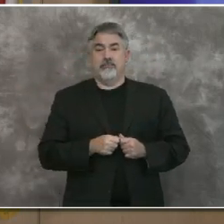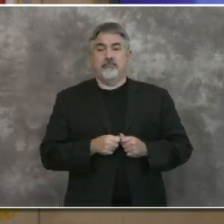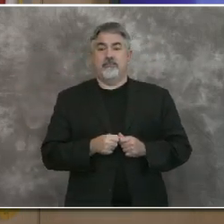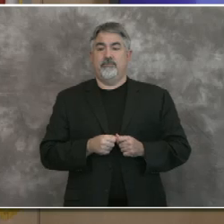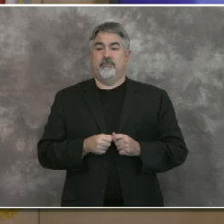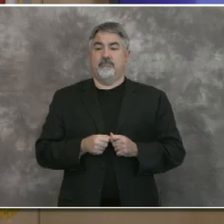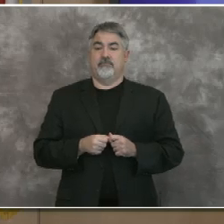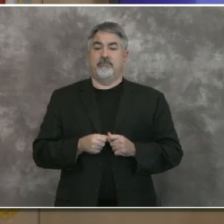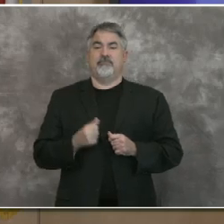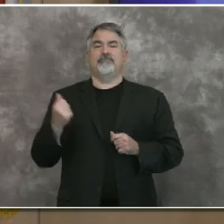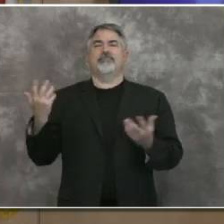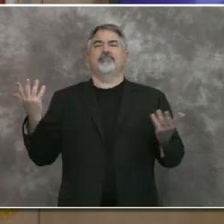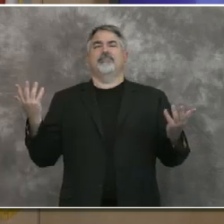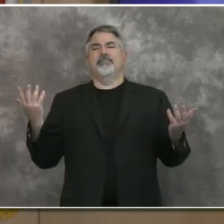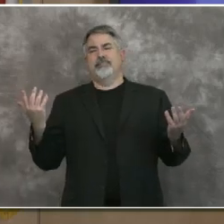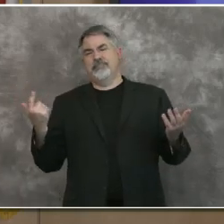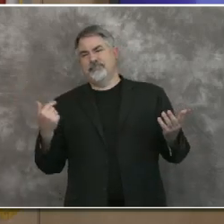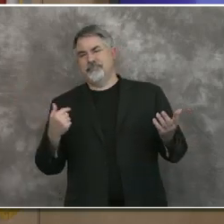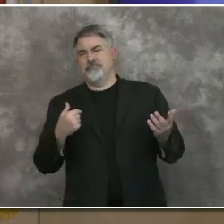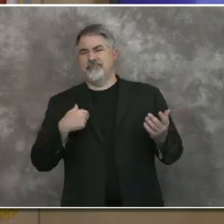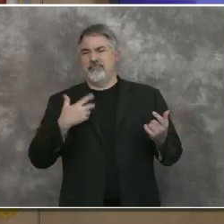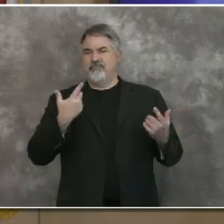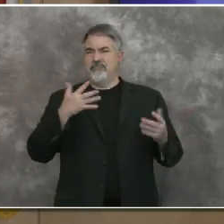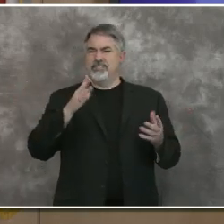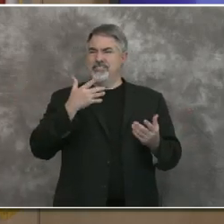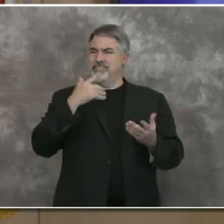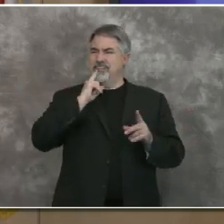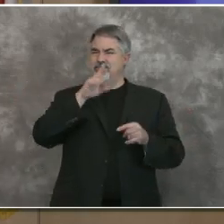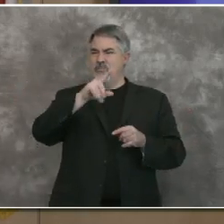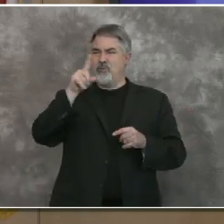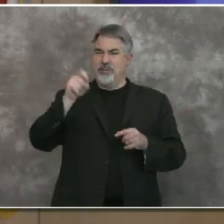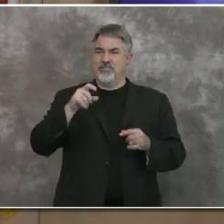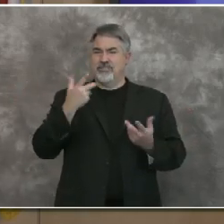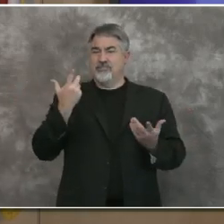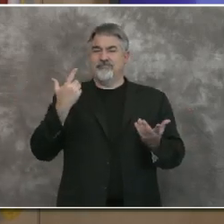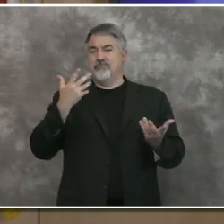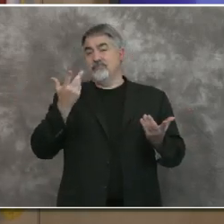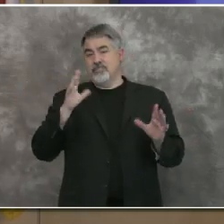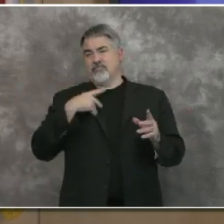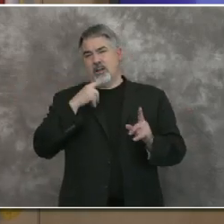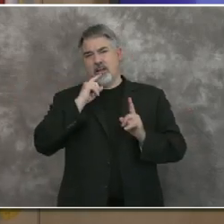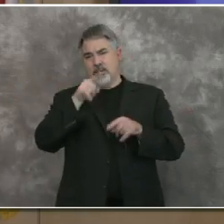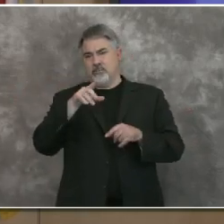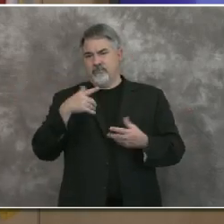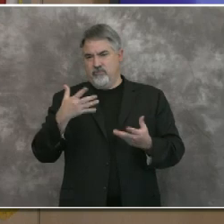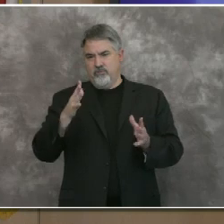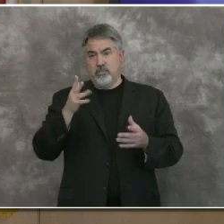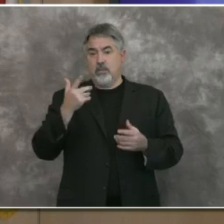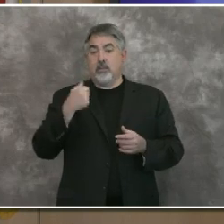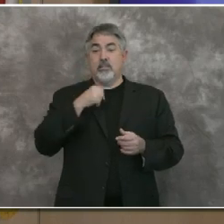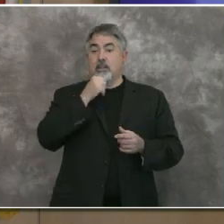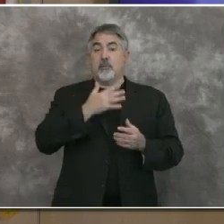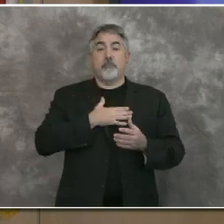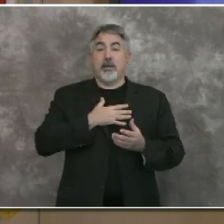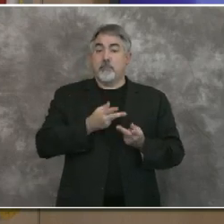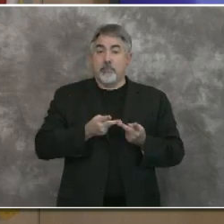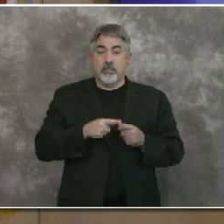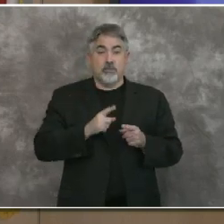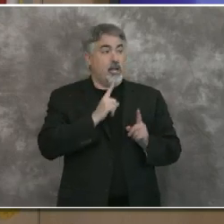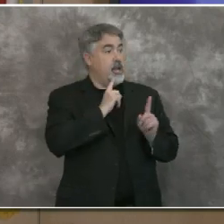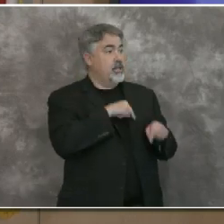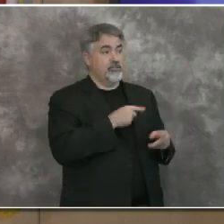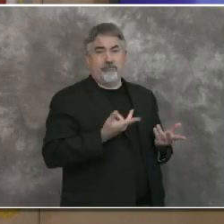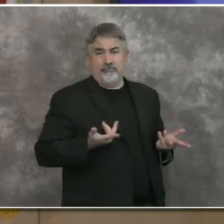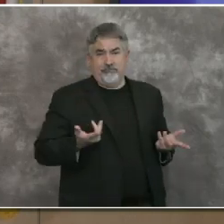Yeah, thank you, Artie. I think I've addressed your question. I may not have answered it in the format you want, but I think I've addressed it, that it is not my place to tell them what they should